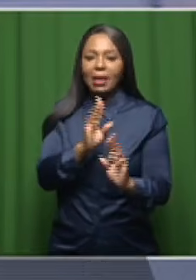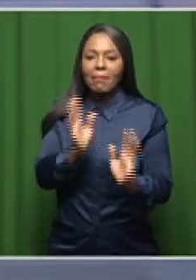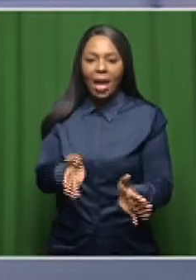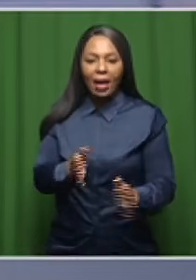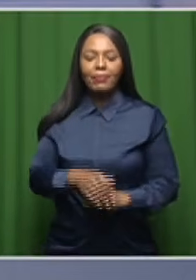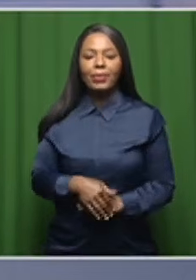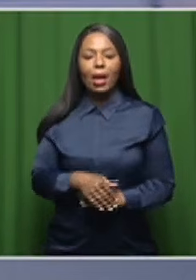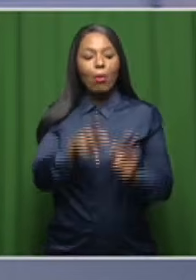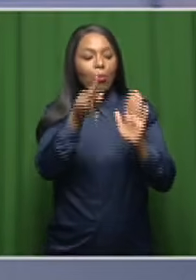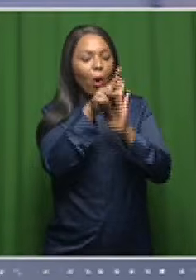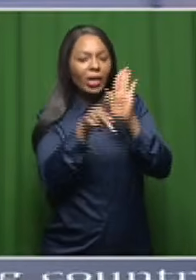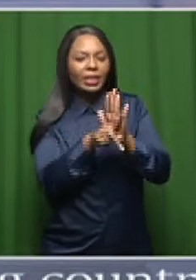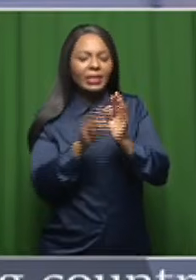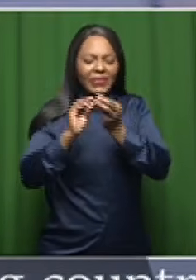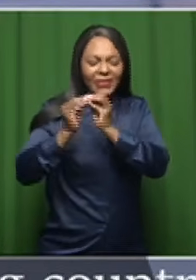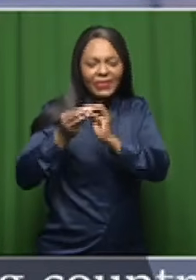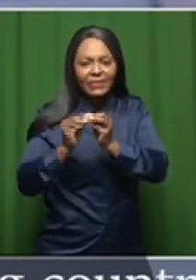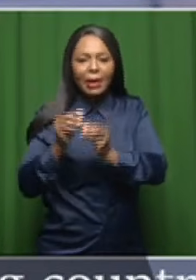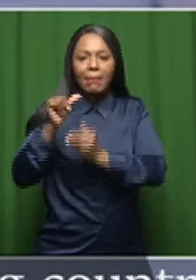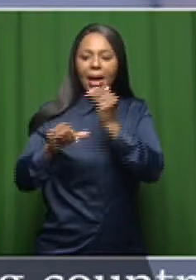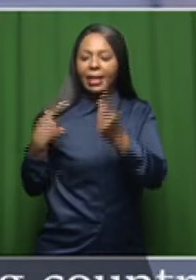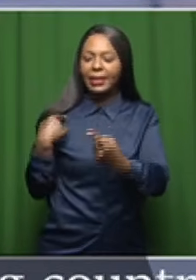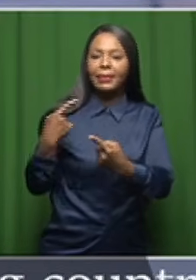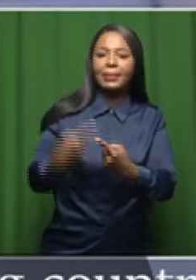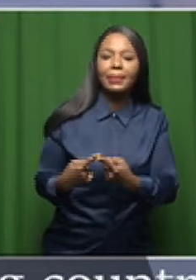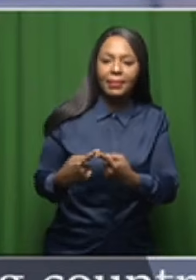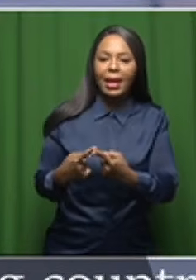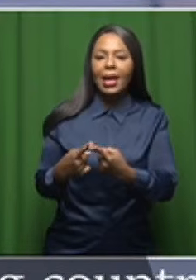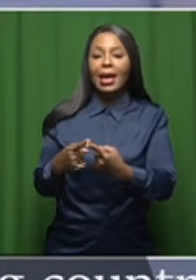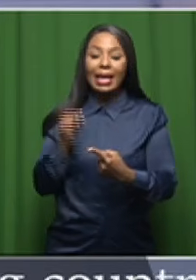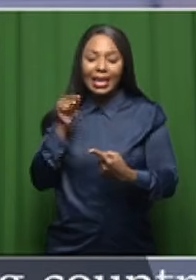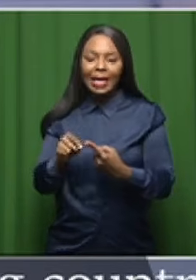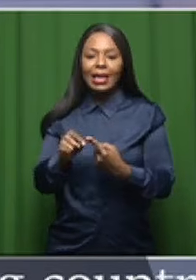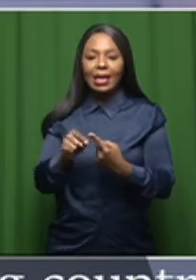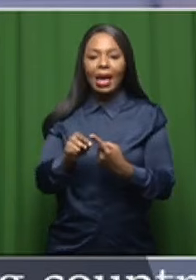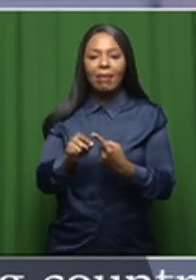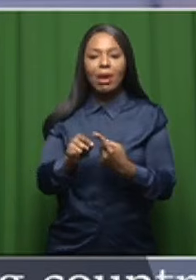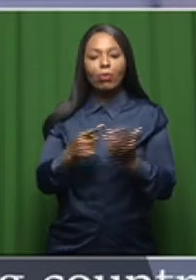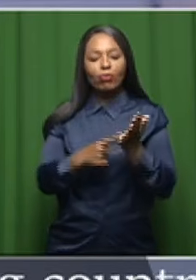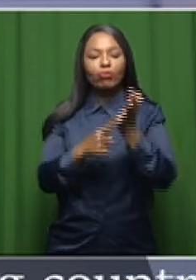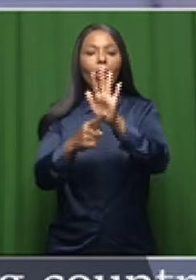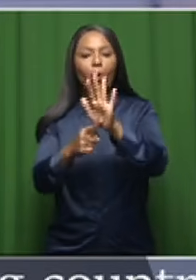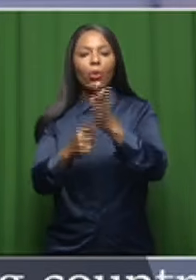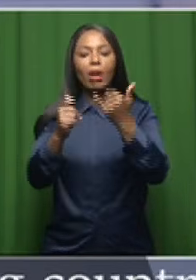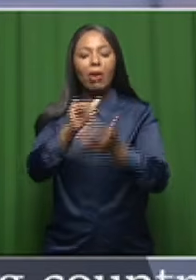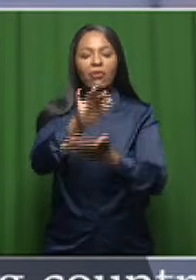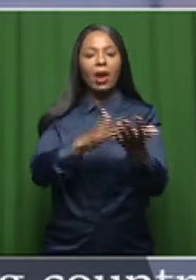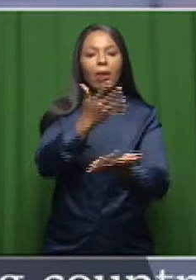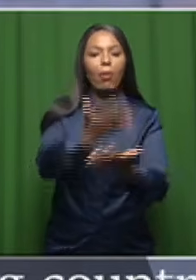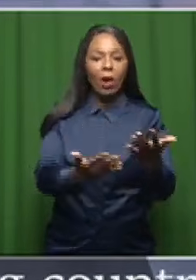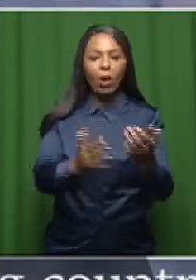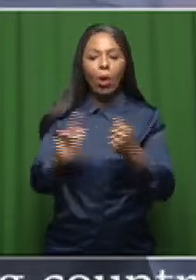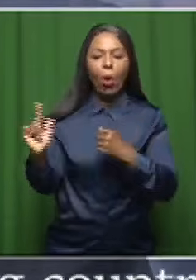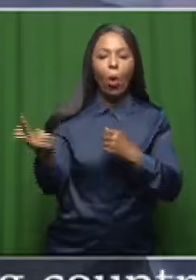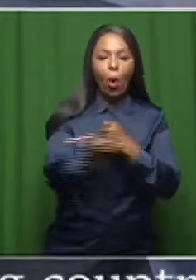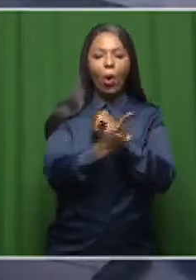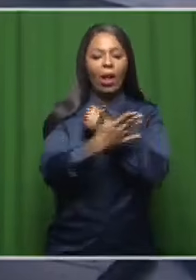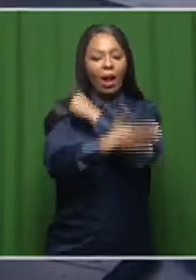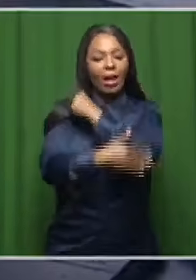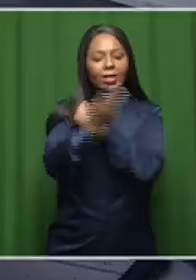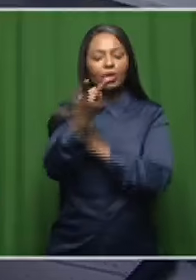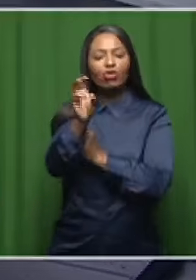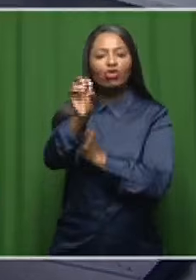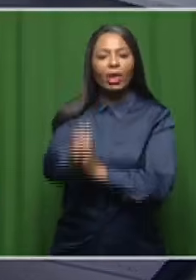been working on in the past couple of months, it's a framework as to these 20 countries and the rest of the world. How do